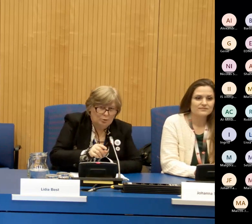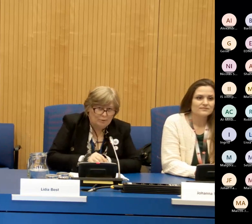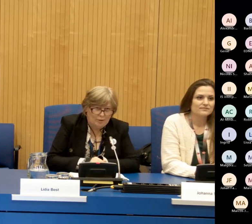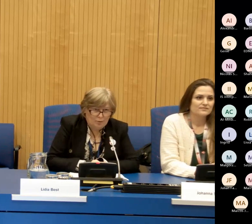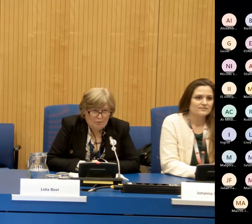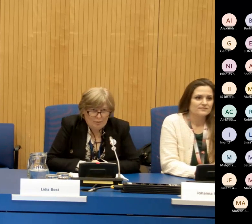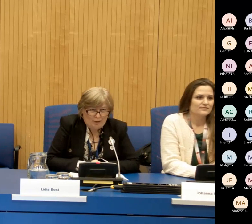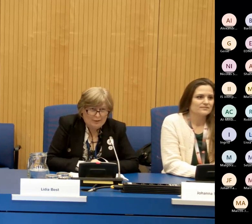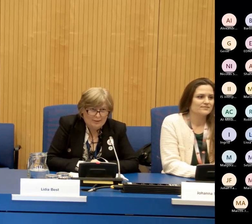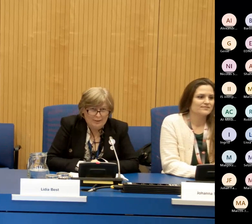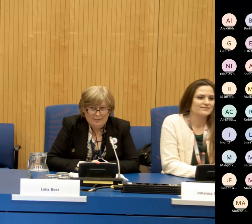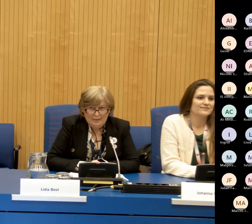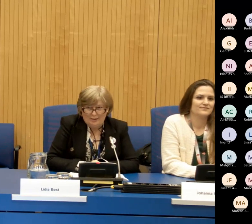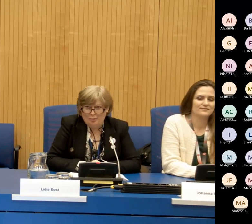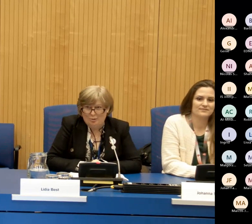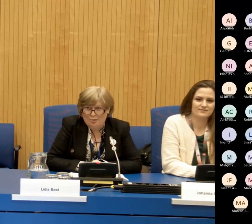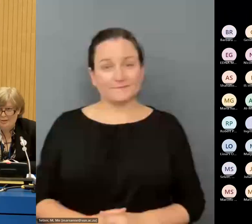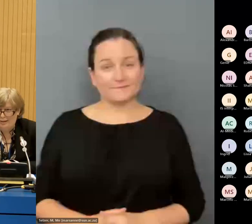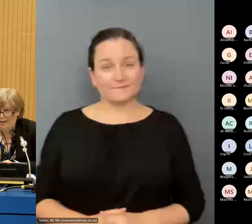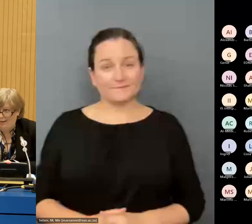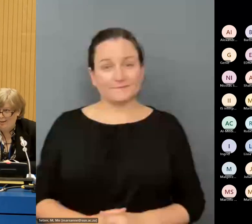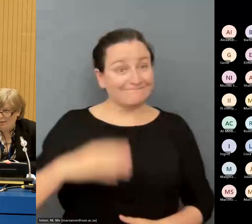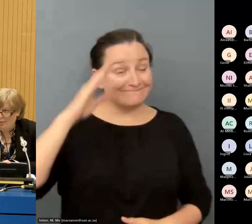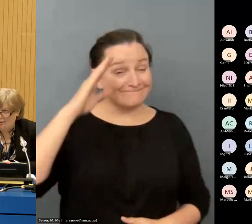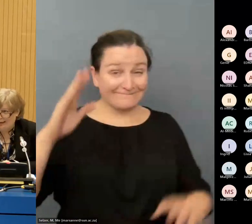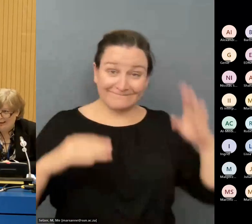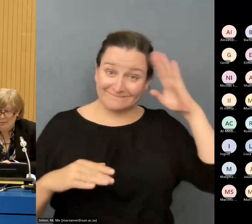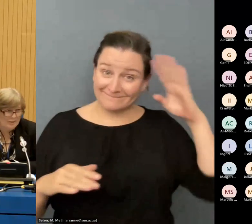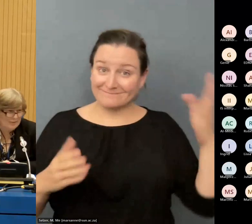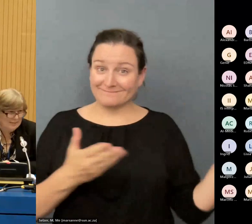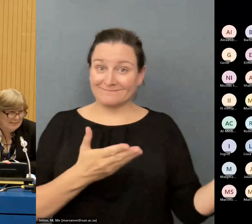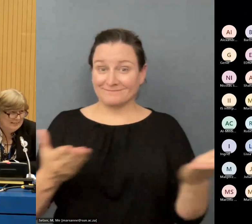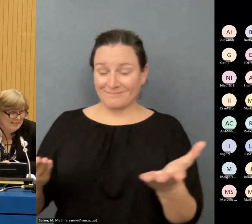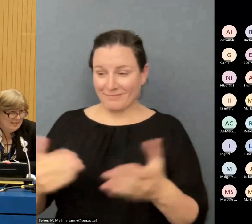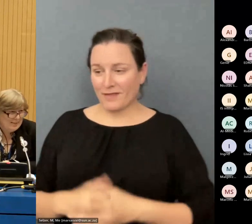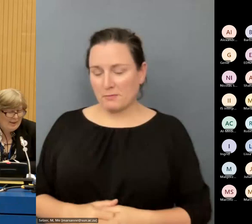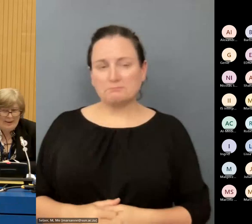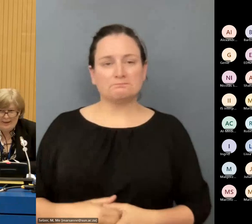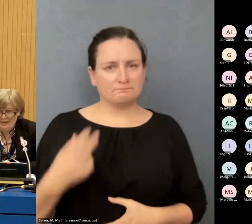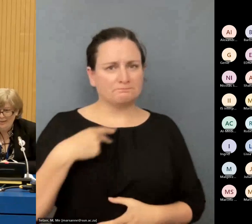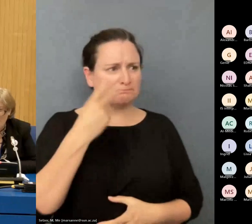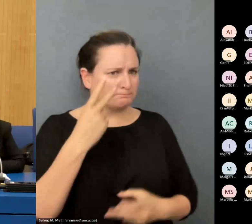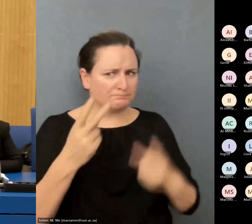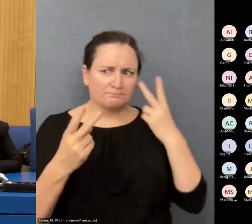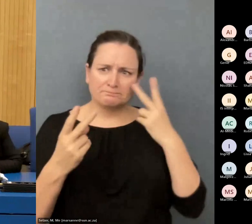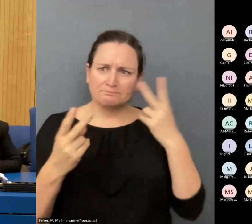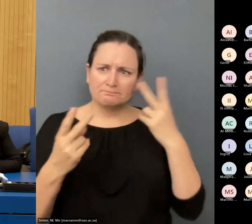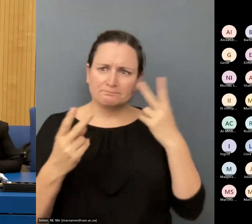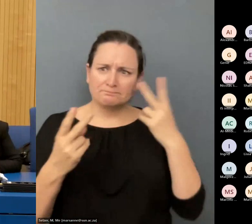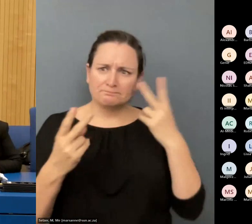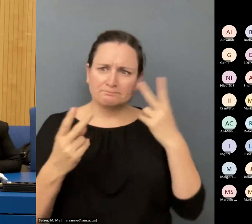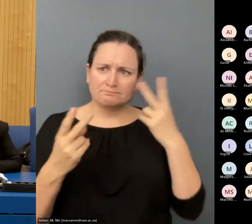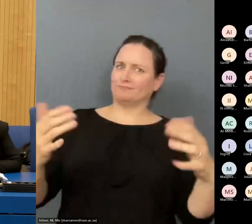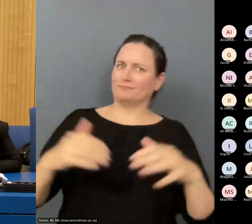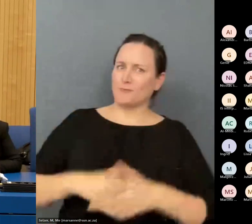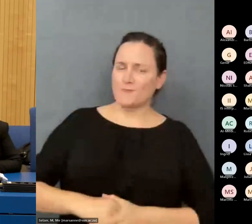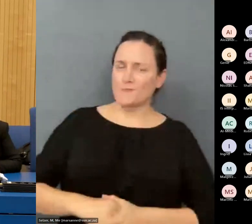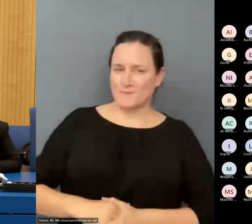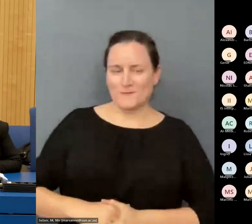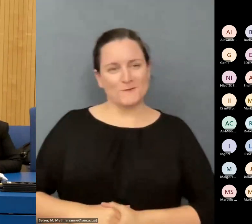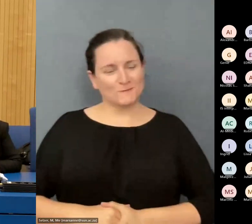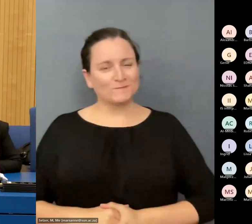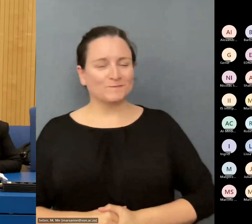Good afternoon, everyone. It's good to see a good turnout here. And welcome to everybody who